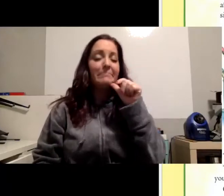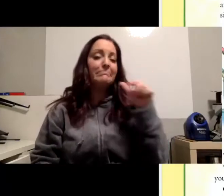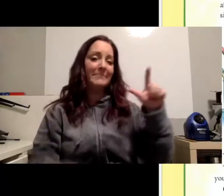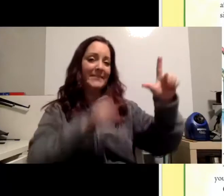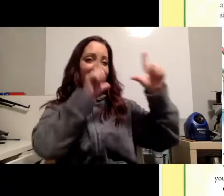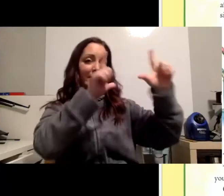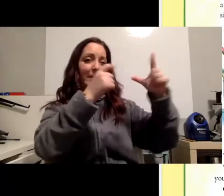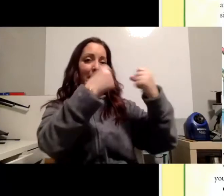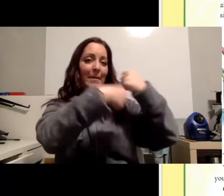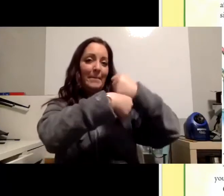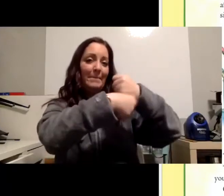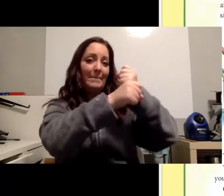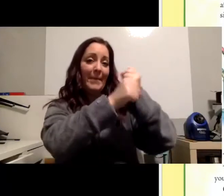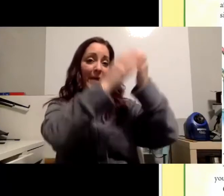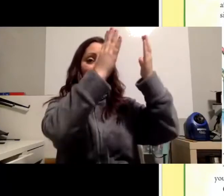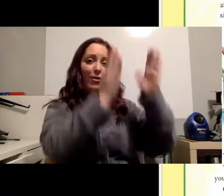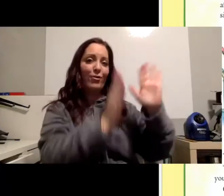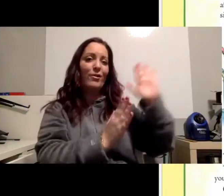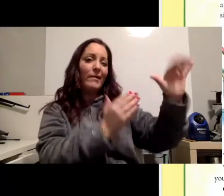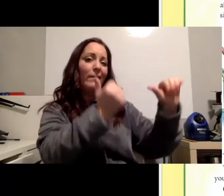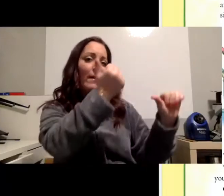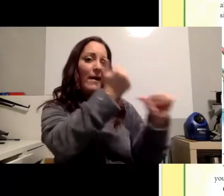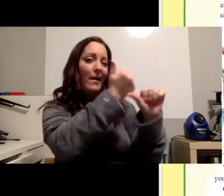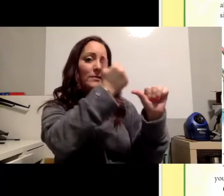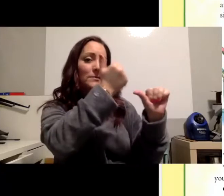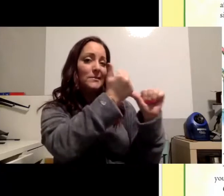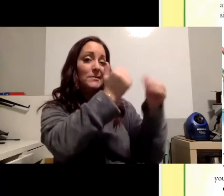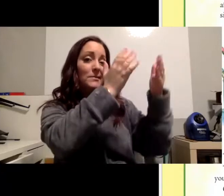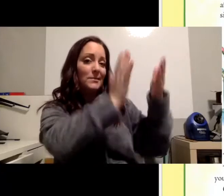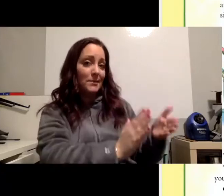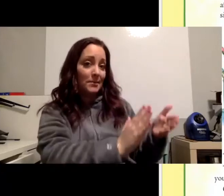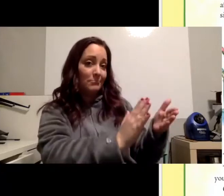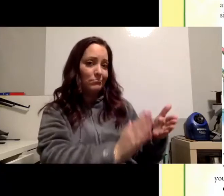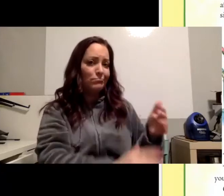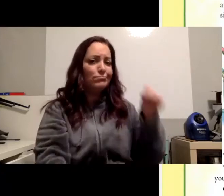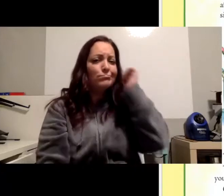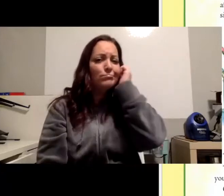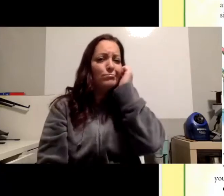Norman was the Signmaker's assistant.